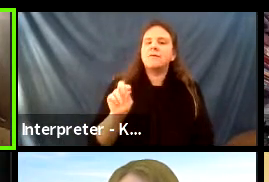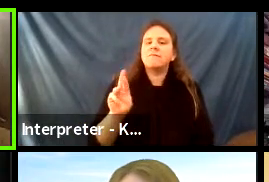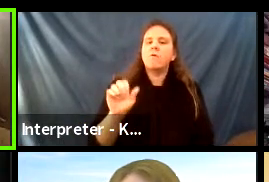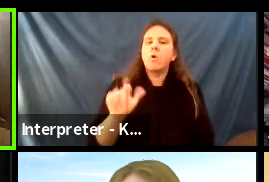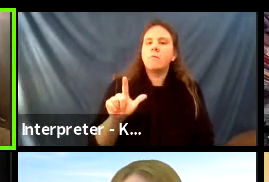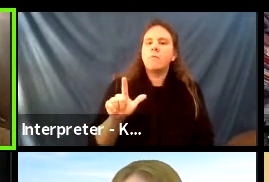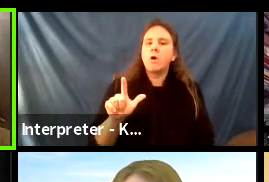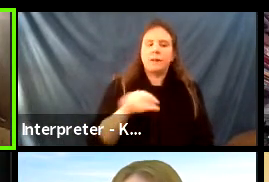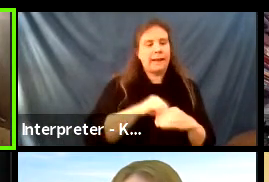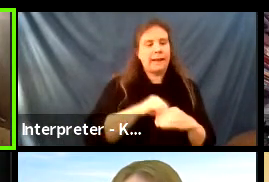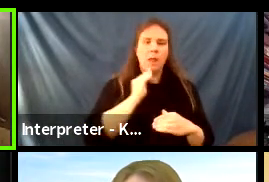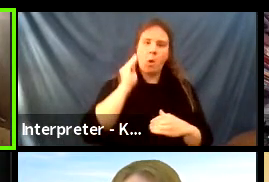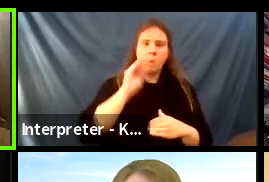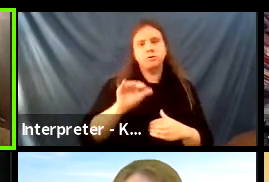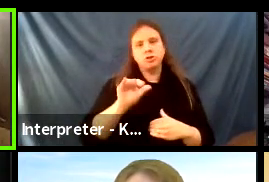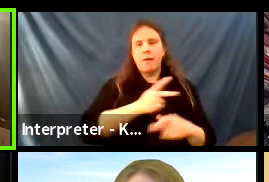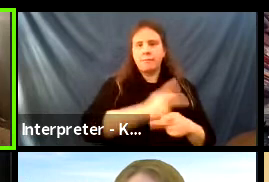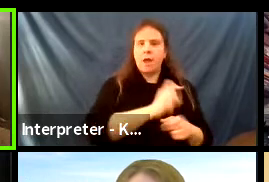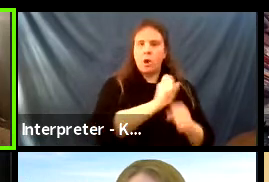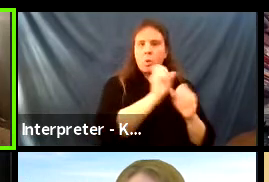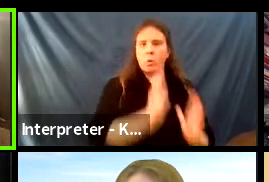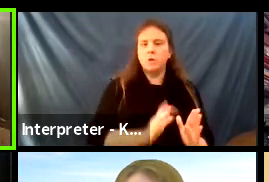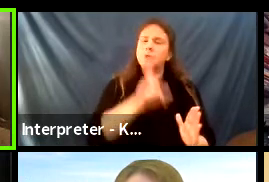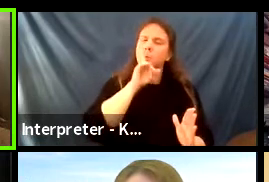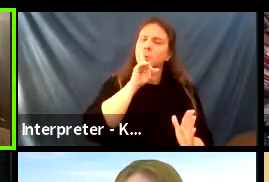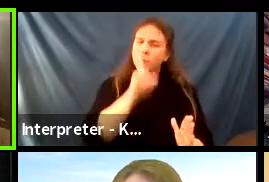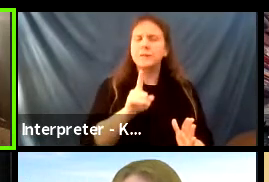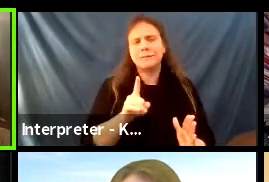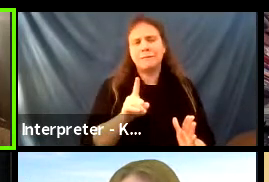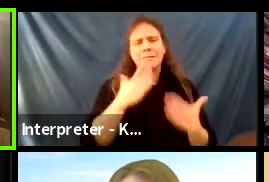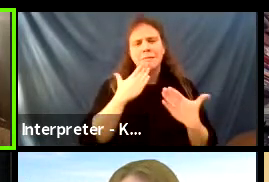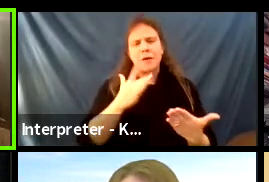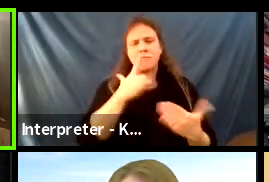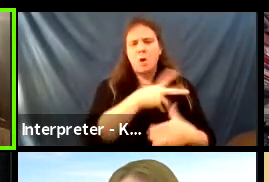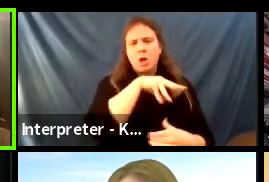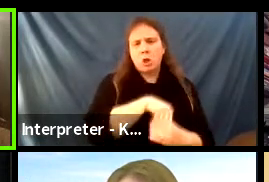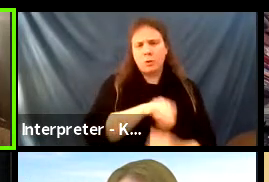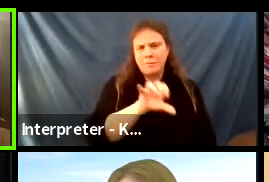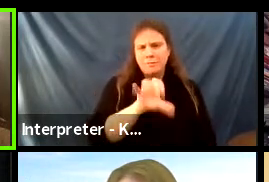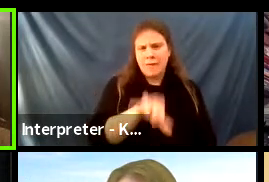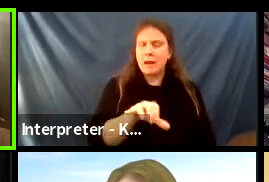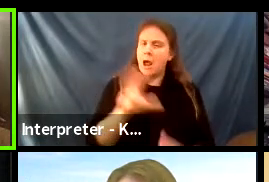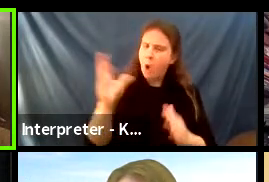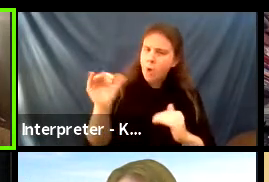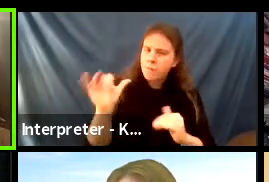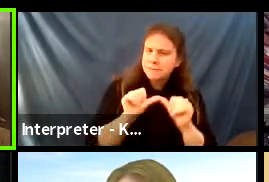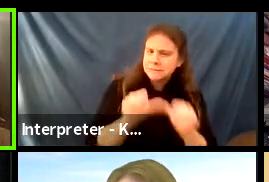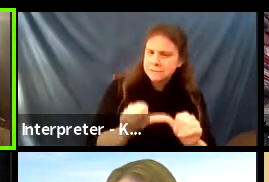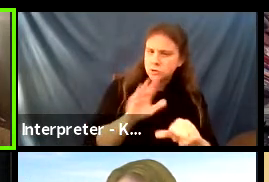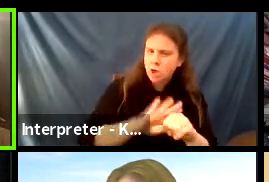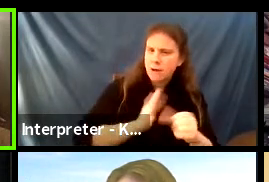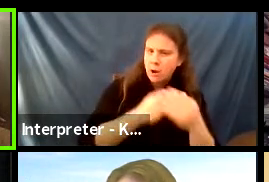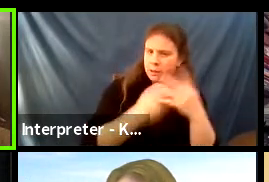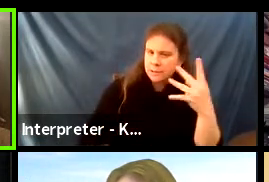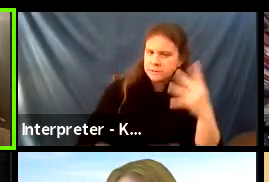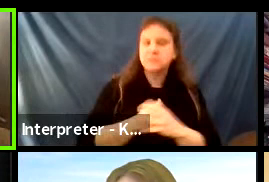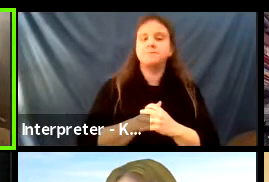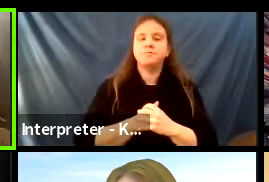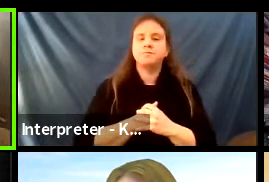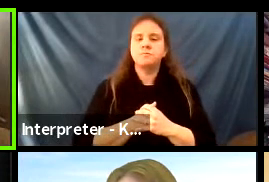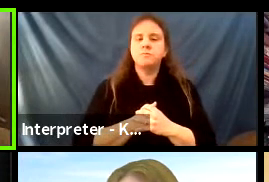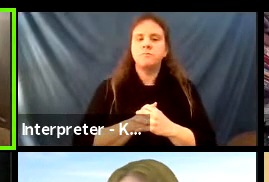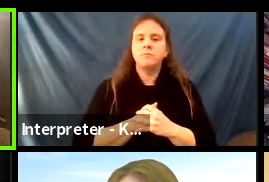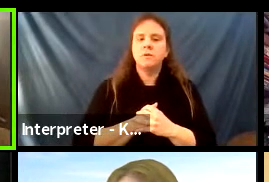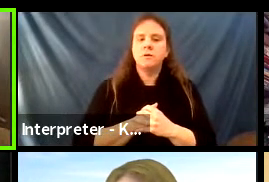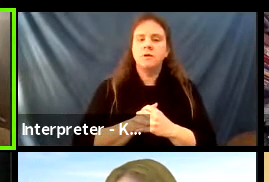really appreciate seeing that and hope that continues on our planning and list. I'm wondering, actually, my question in a way builds on, I think, the last